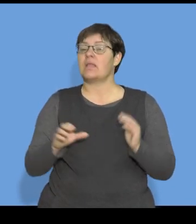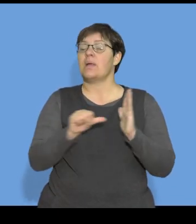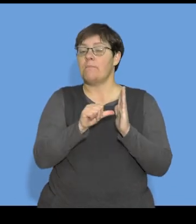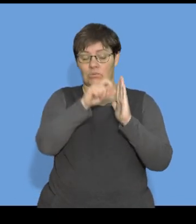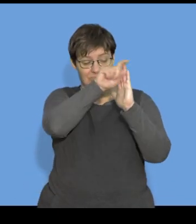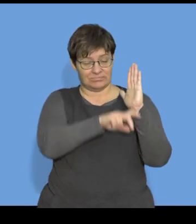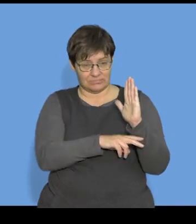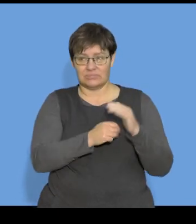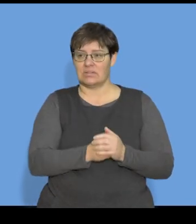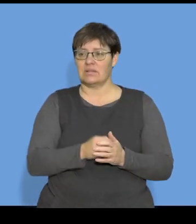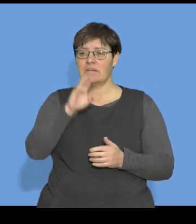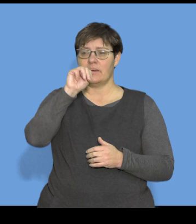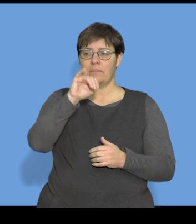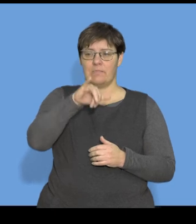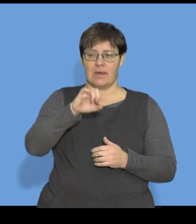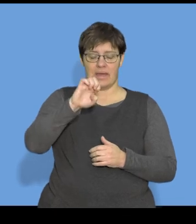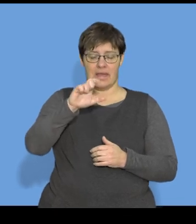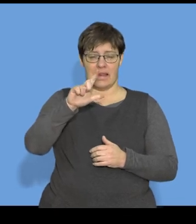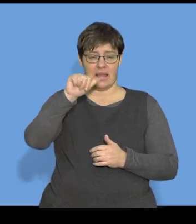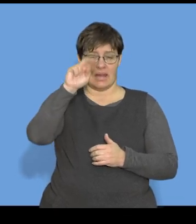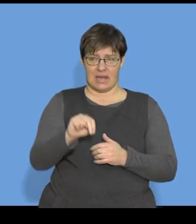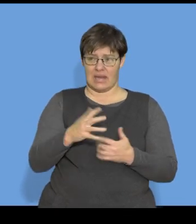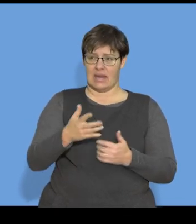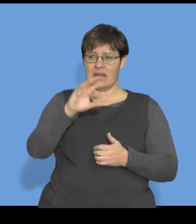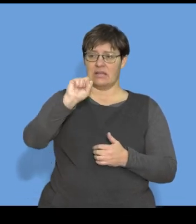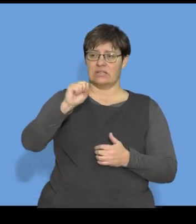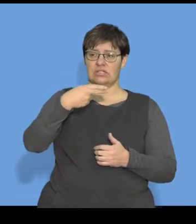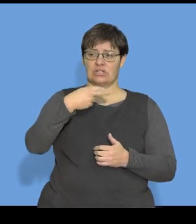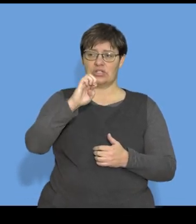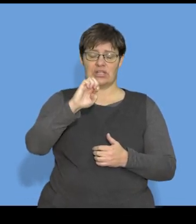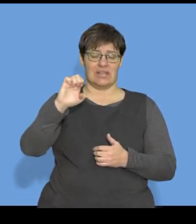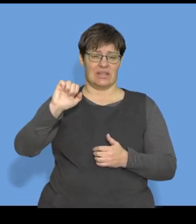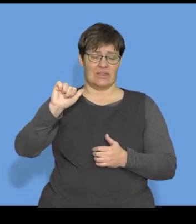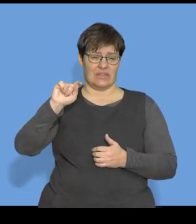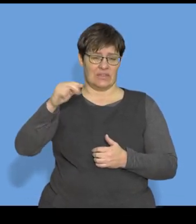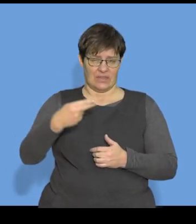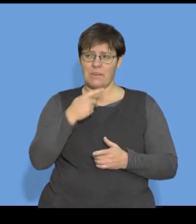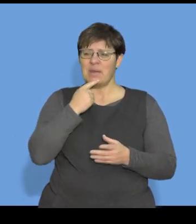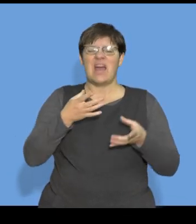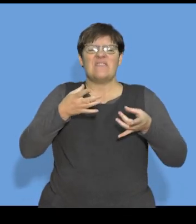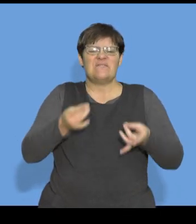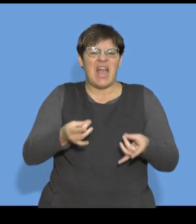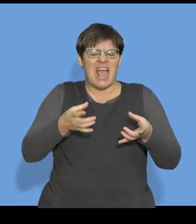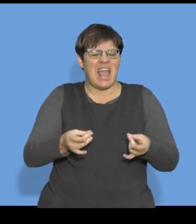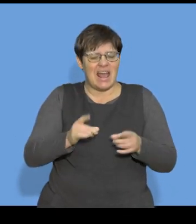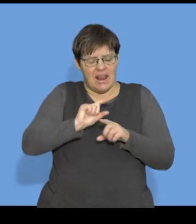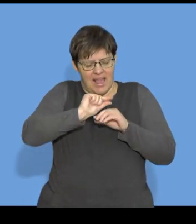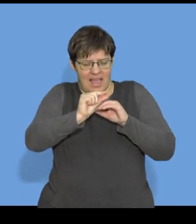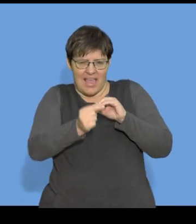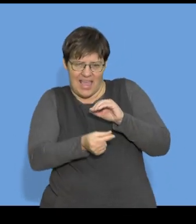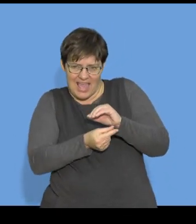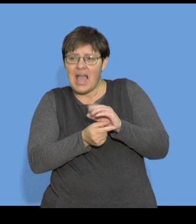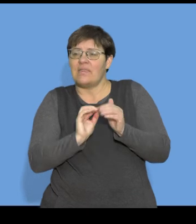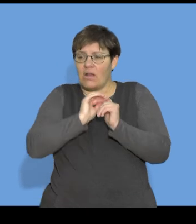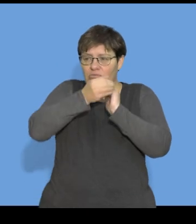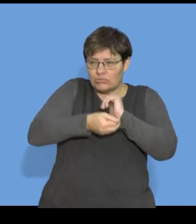Keywords, we continue. Myelin sheath, I did talk to that. It's just a fatty layer that covers the axon